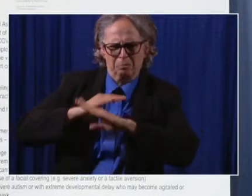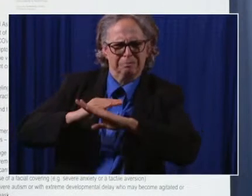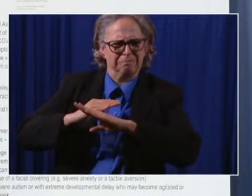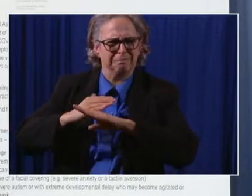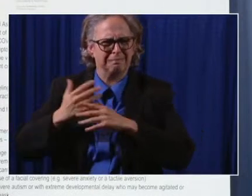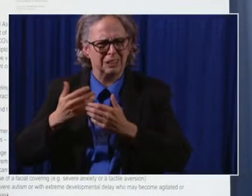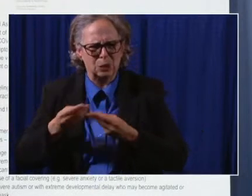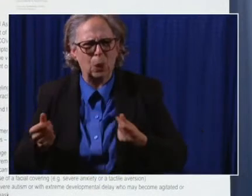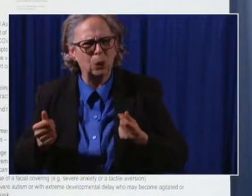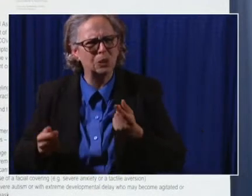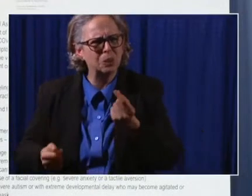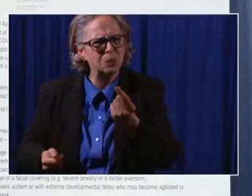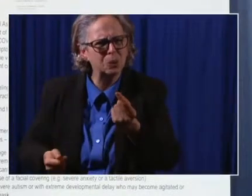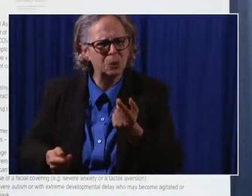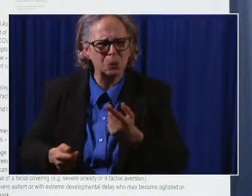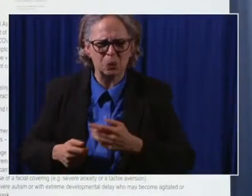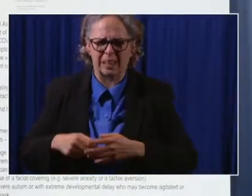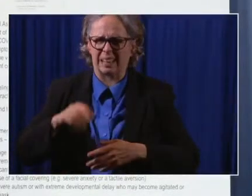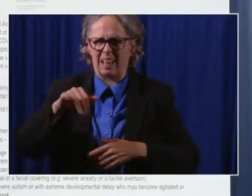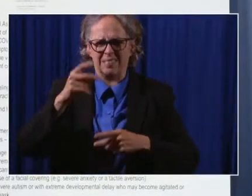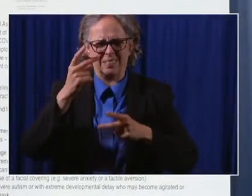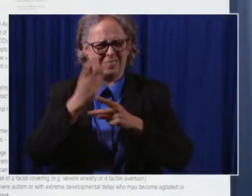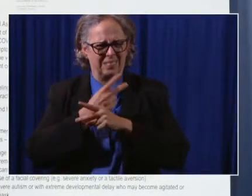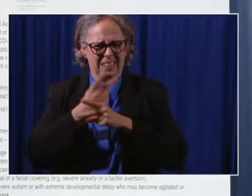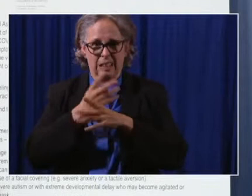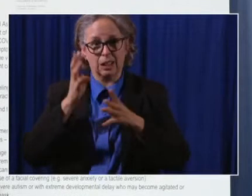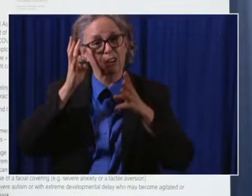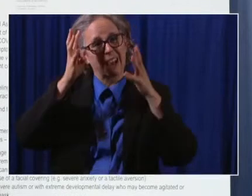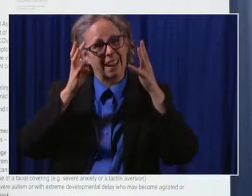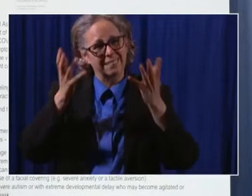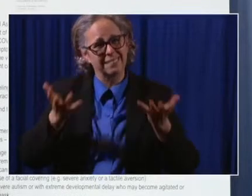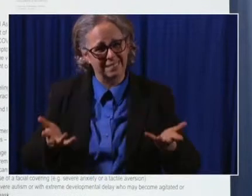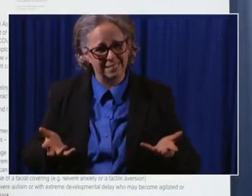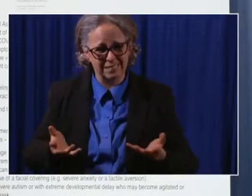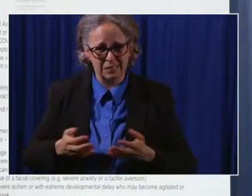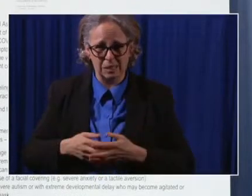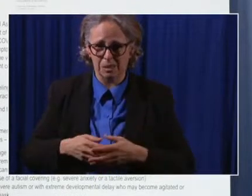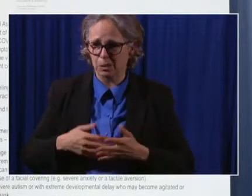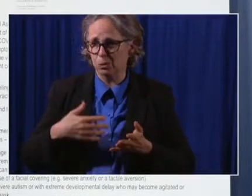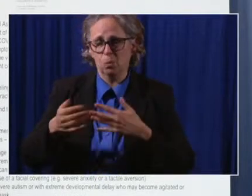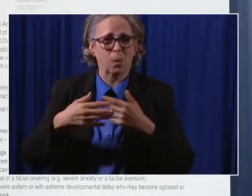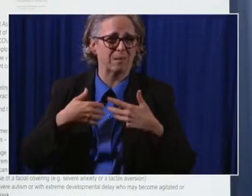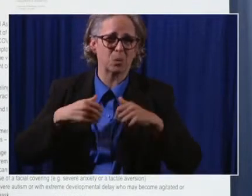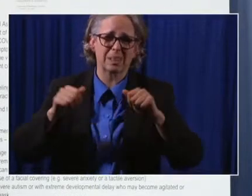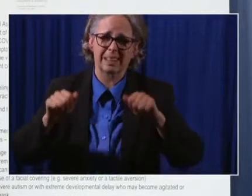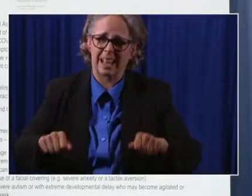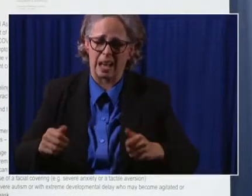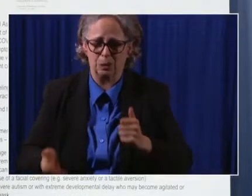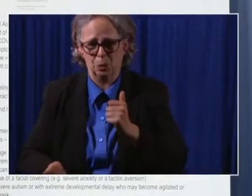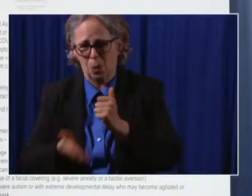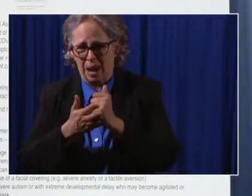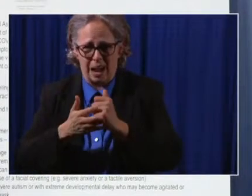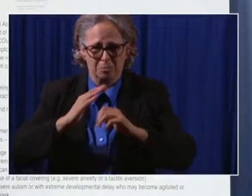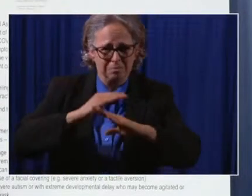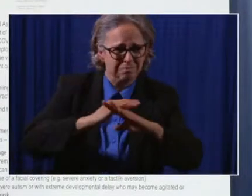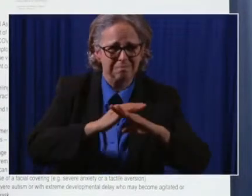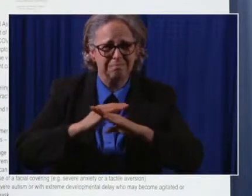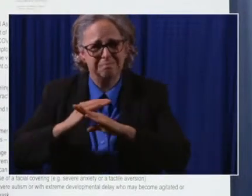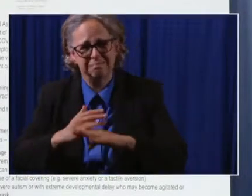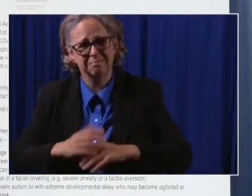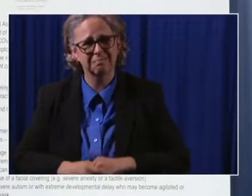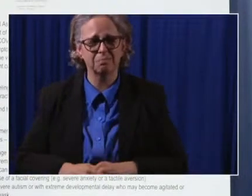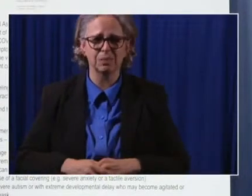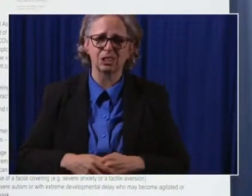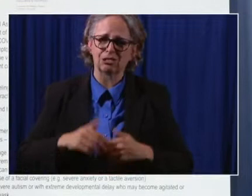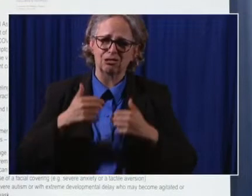So we got to do what we can do and do the things that we can do that we know will make a difference